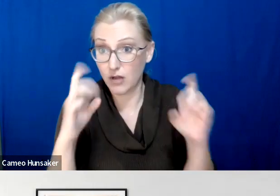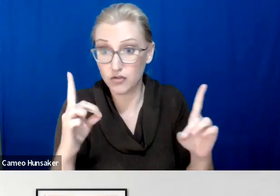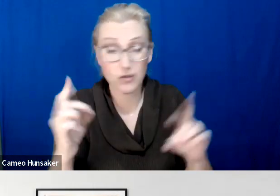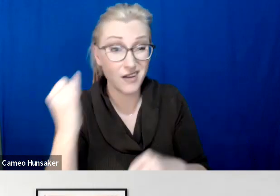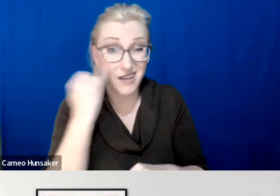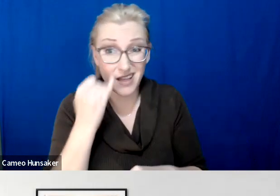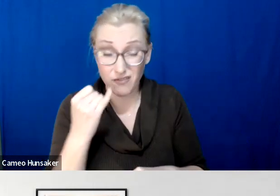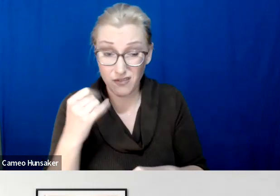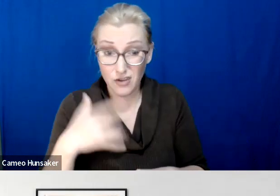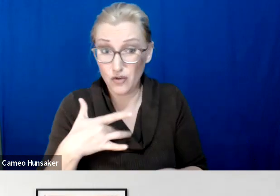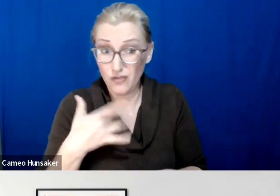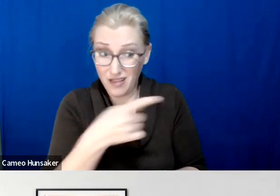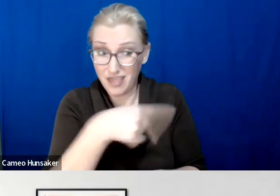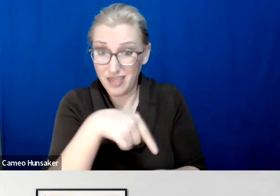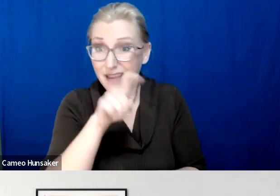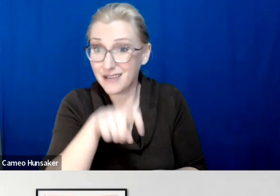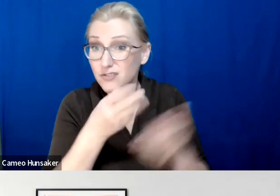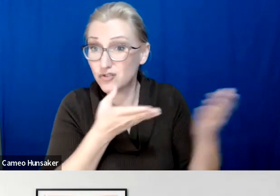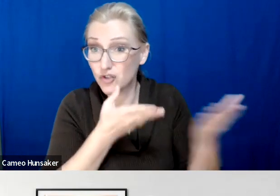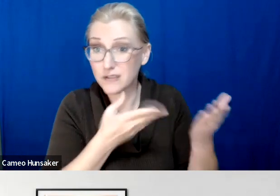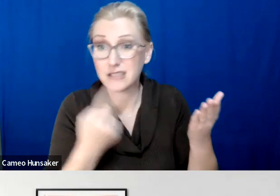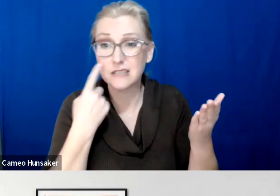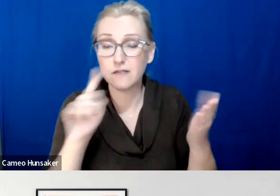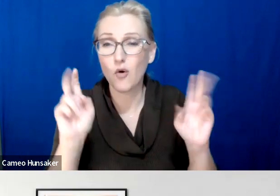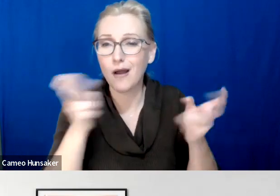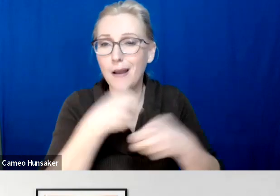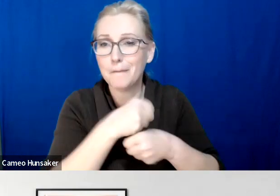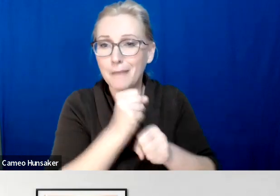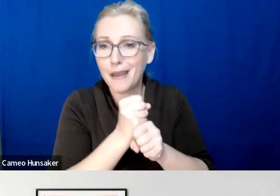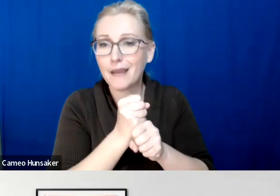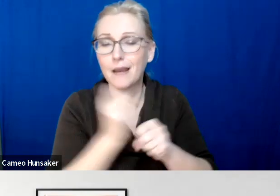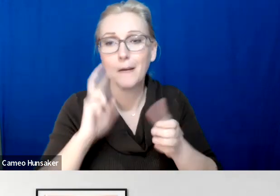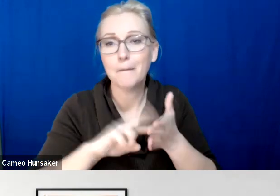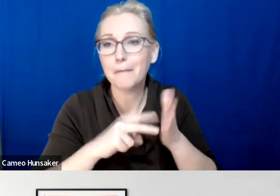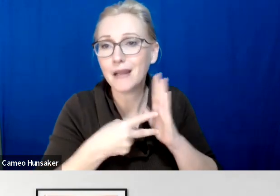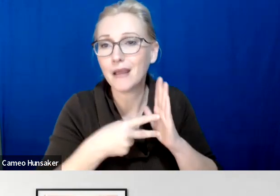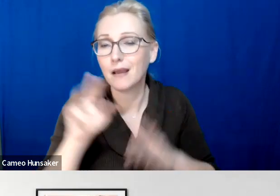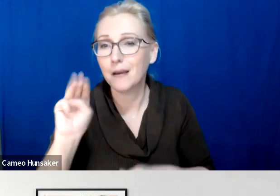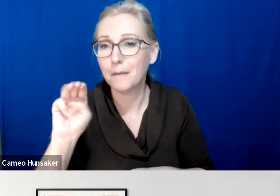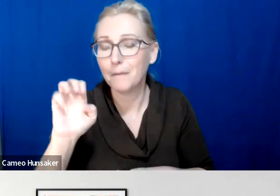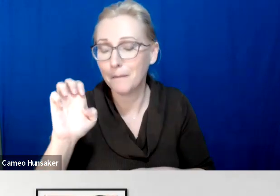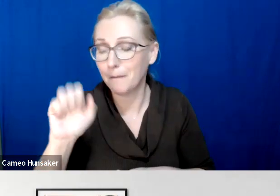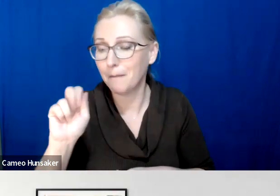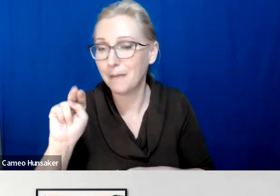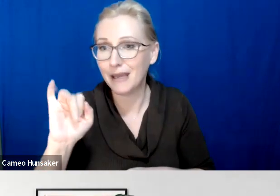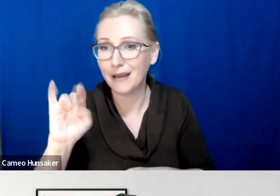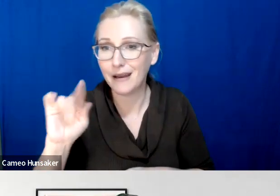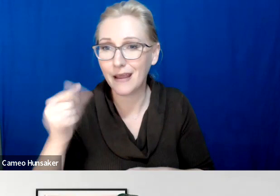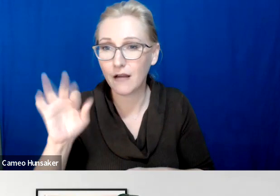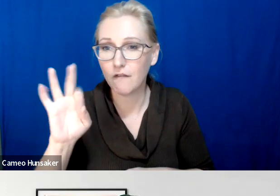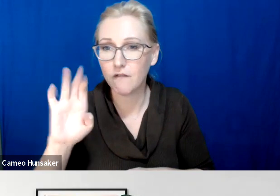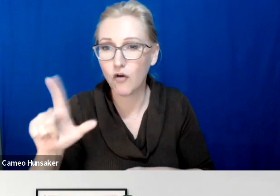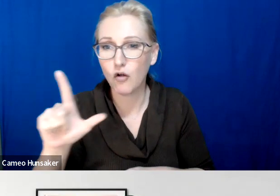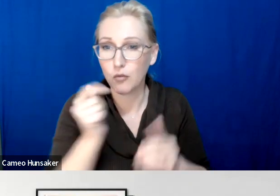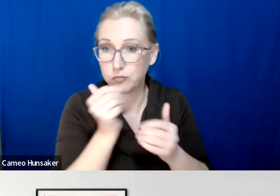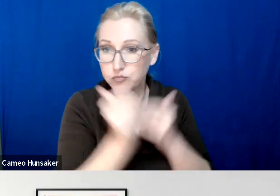them to make meaningful progress in light of their circumstances, you have the right to go before a hearing officer, or